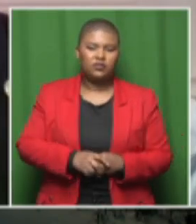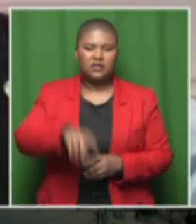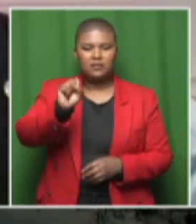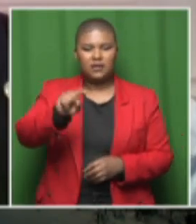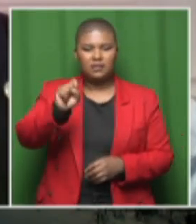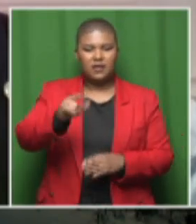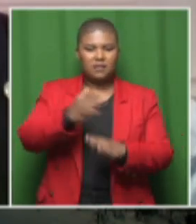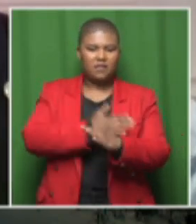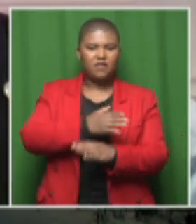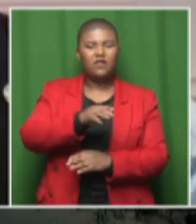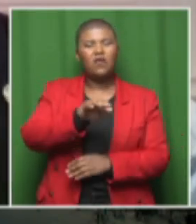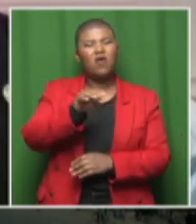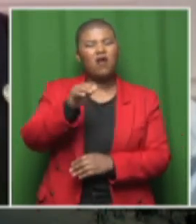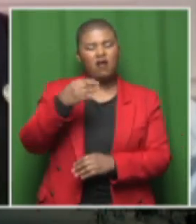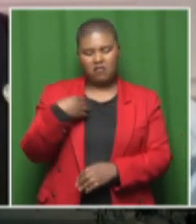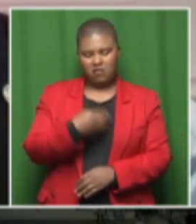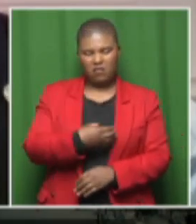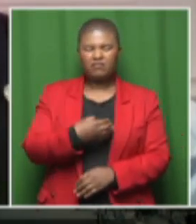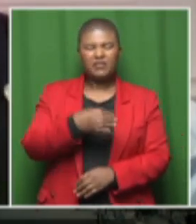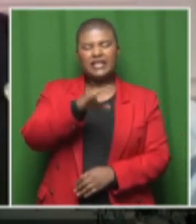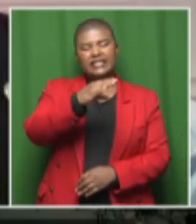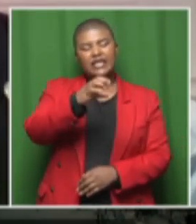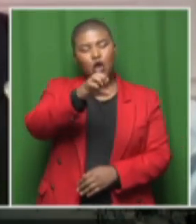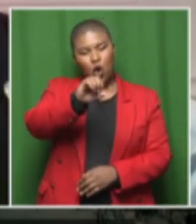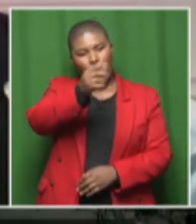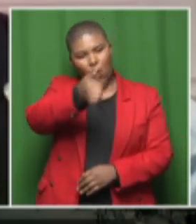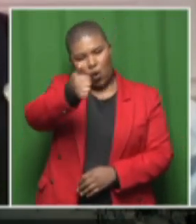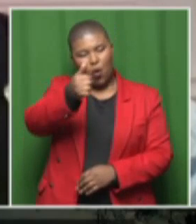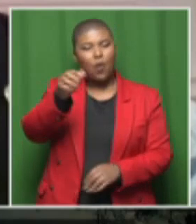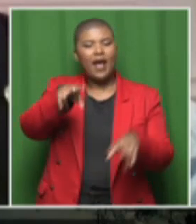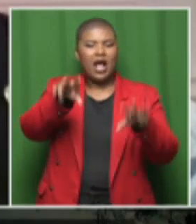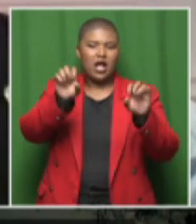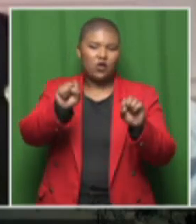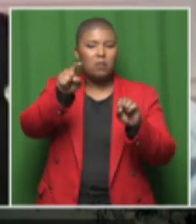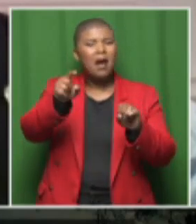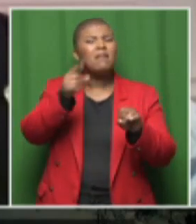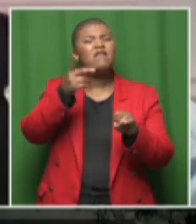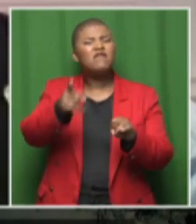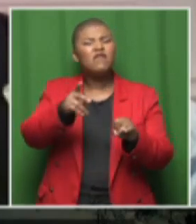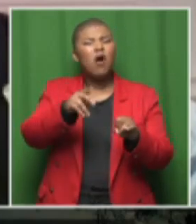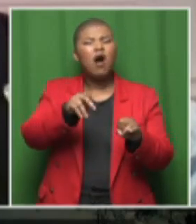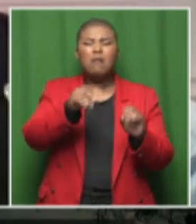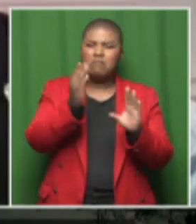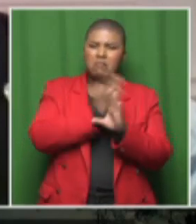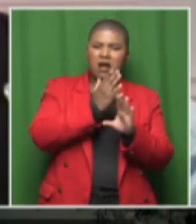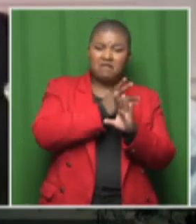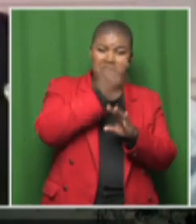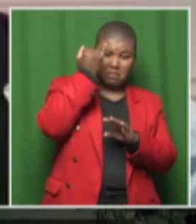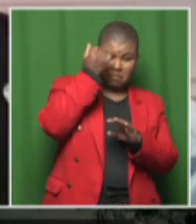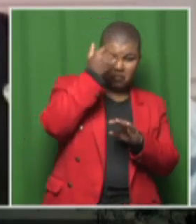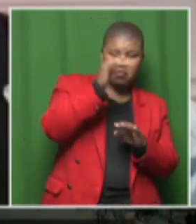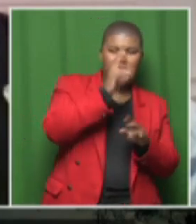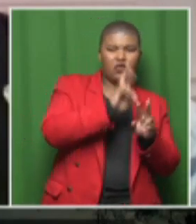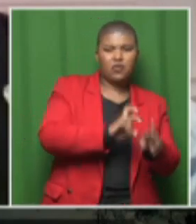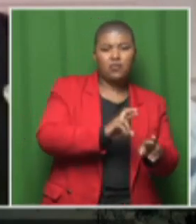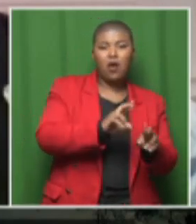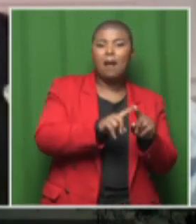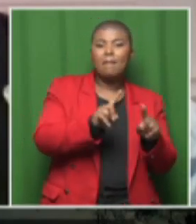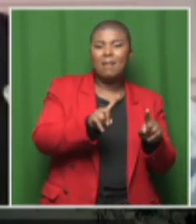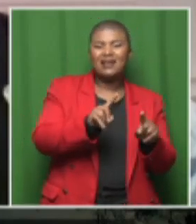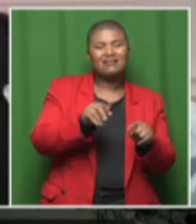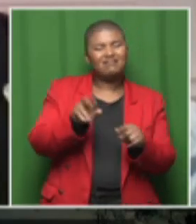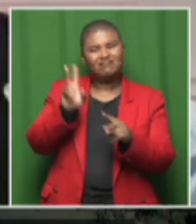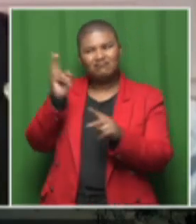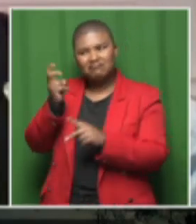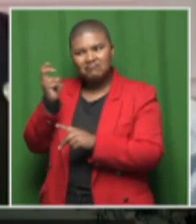former Eskom CEO, Andy Ruyter, accountable for the commissioning of a private intelligence report into Eskom without obtaining